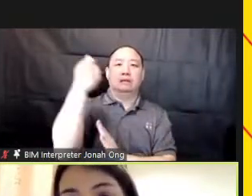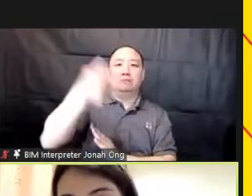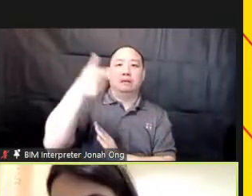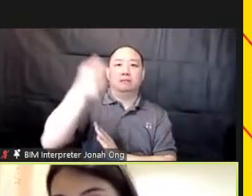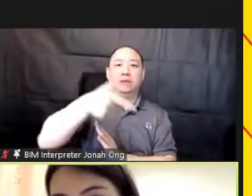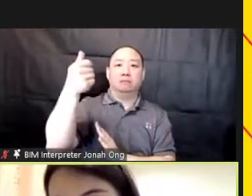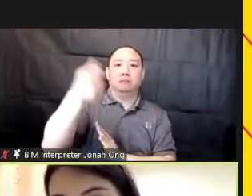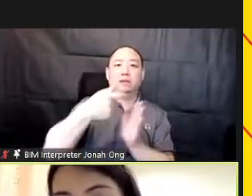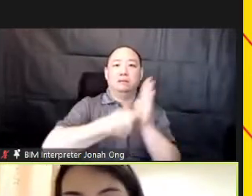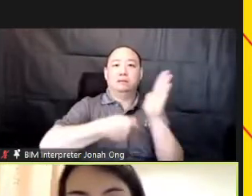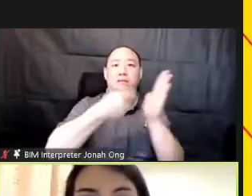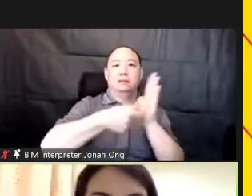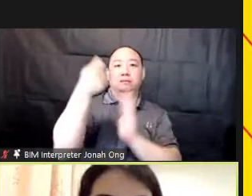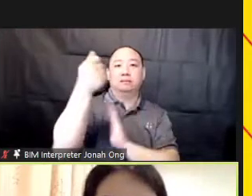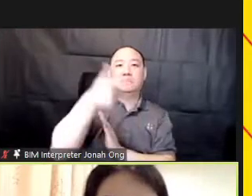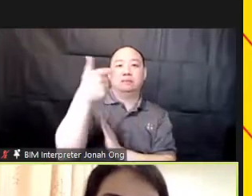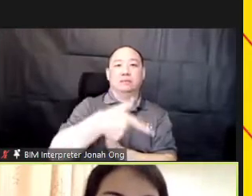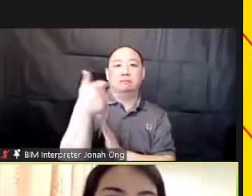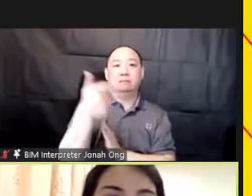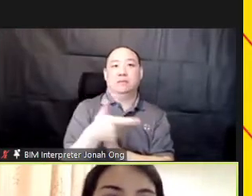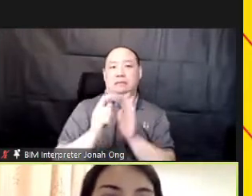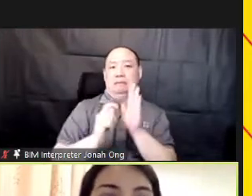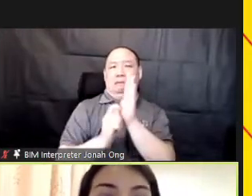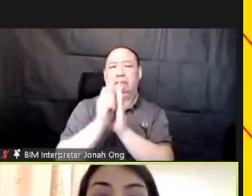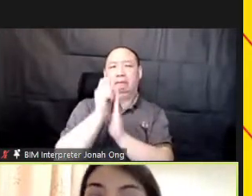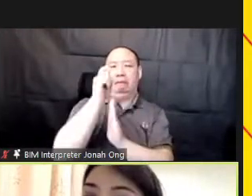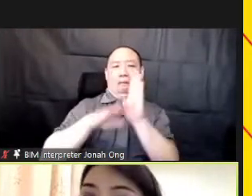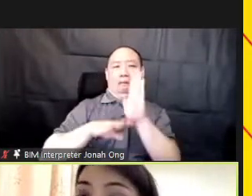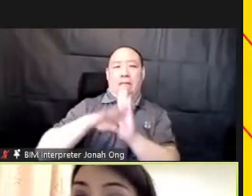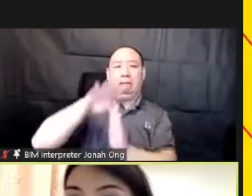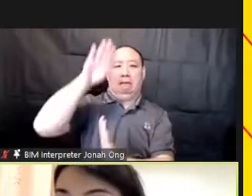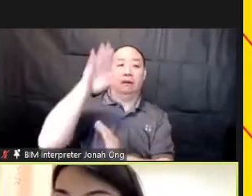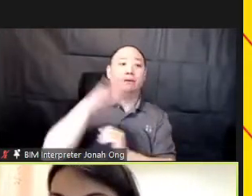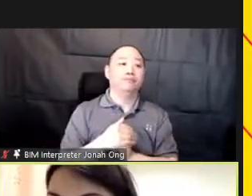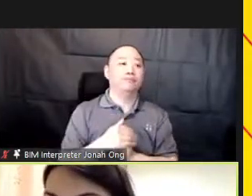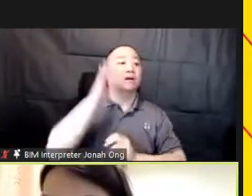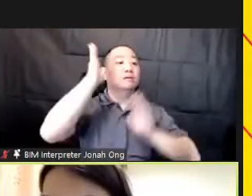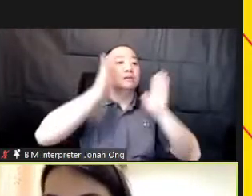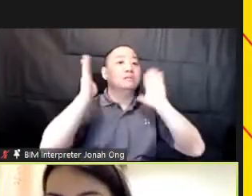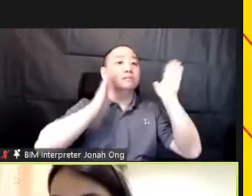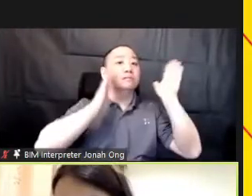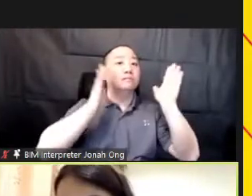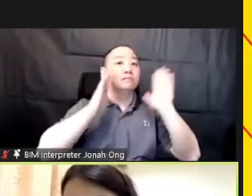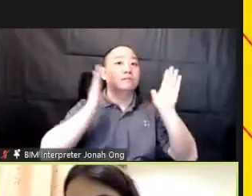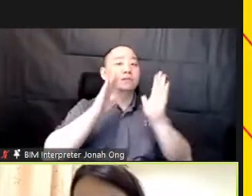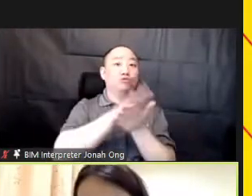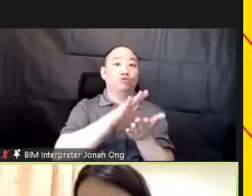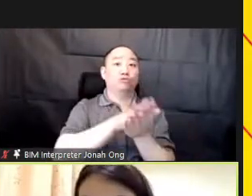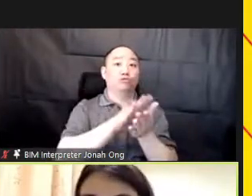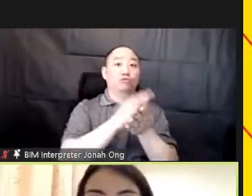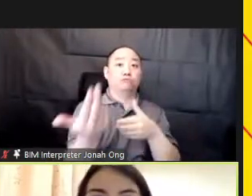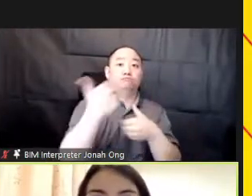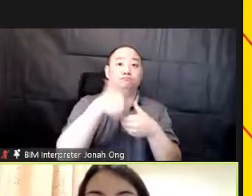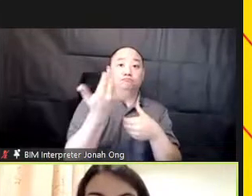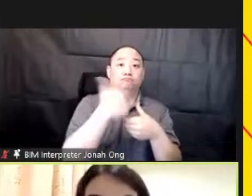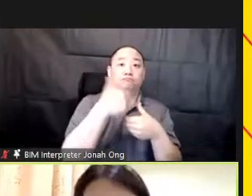Belanjawan, we still spend the most for education. Malaysian school enrollment is very high. So like I said just